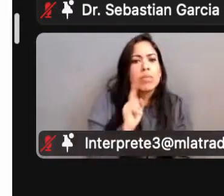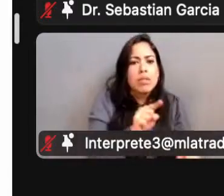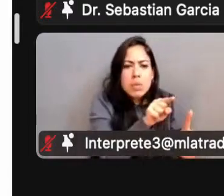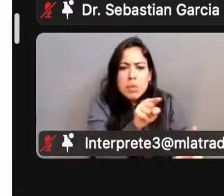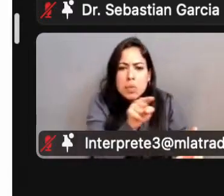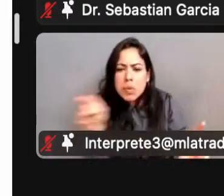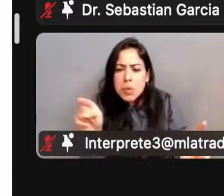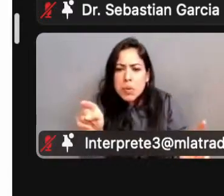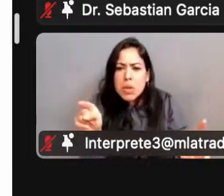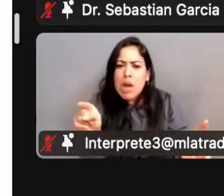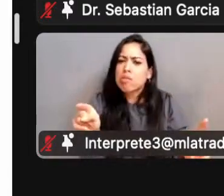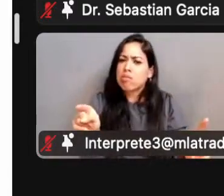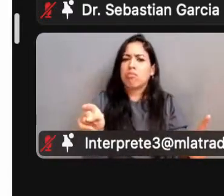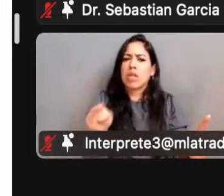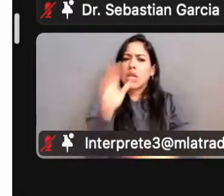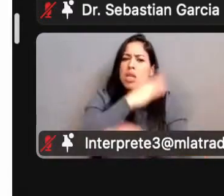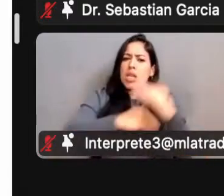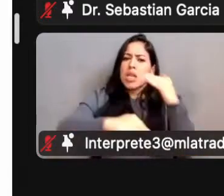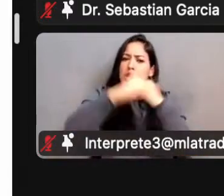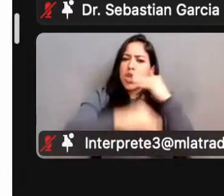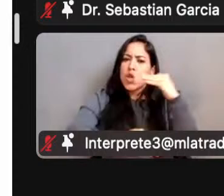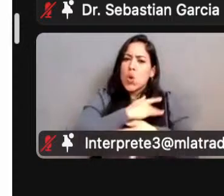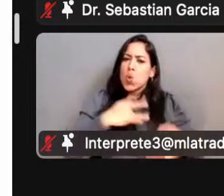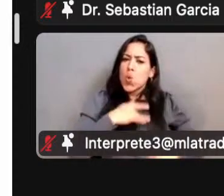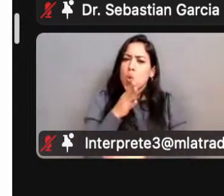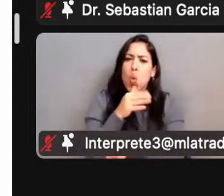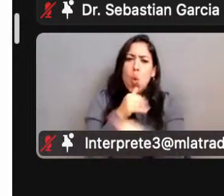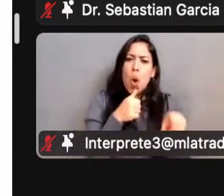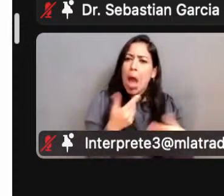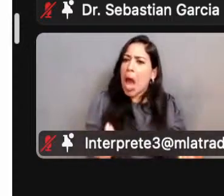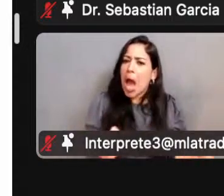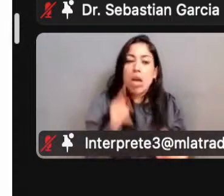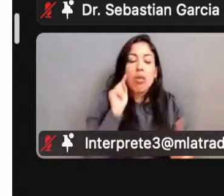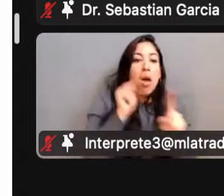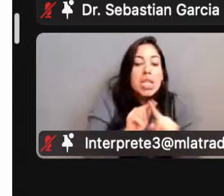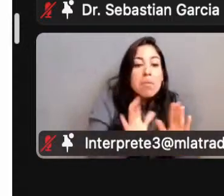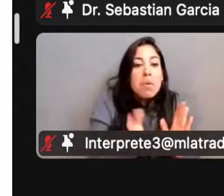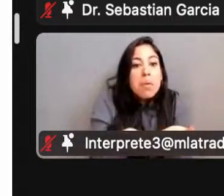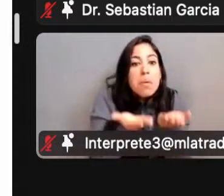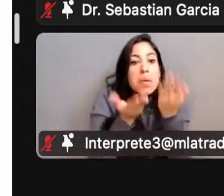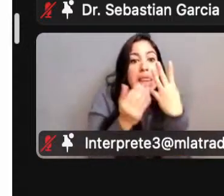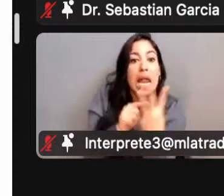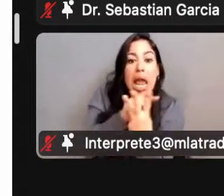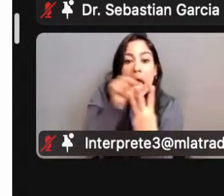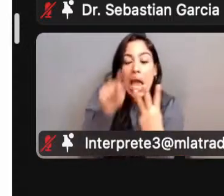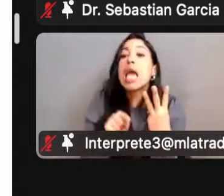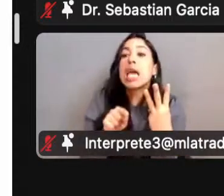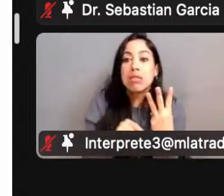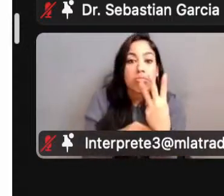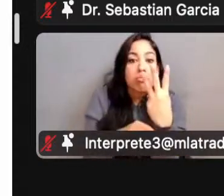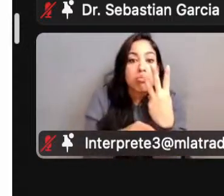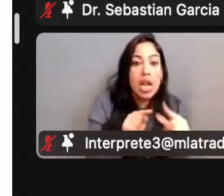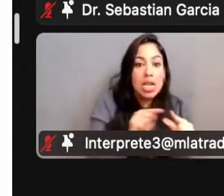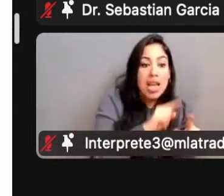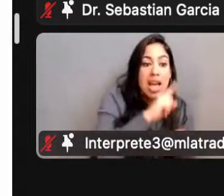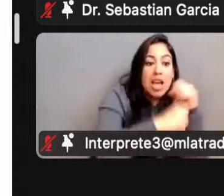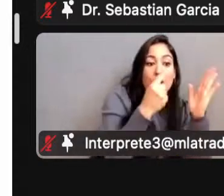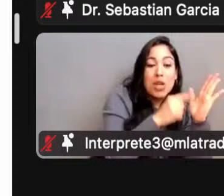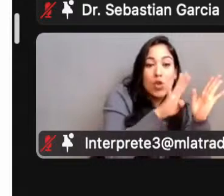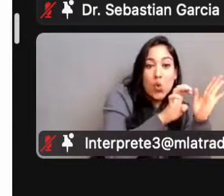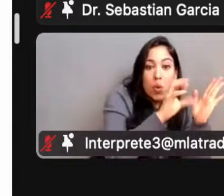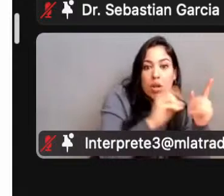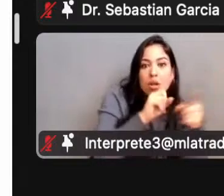of those cases the inequality, the relative inequality was reduced. There are concentration curve. There are three graphs